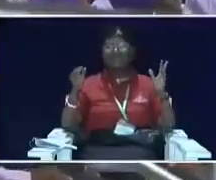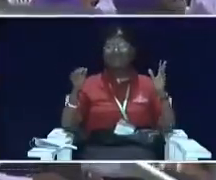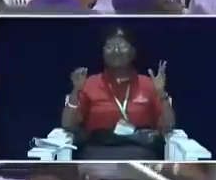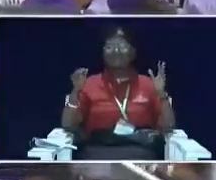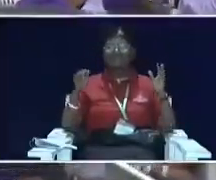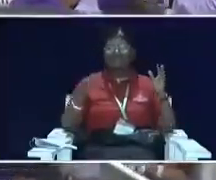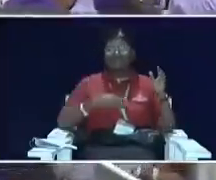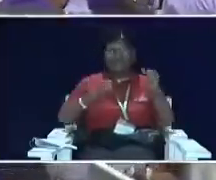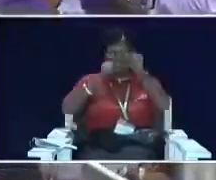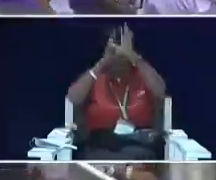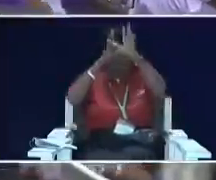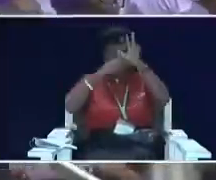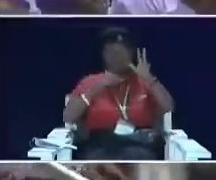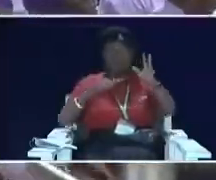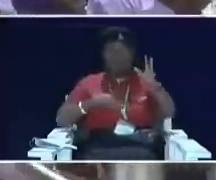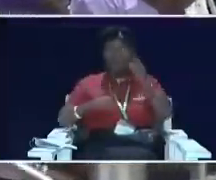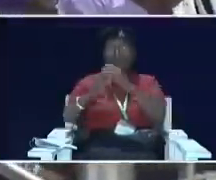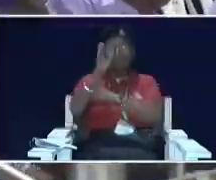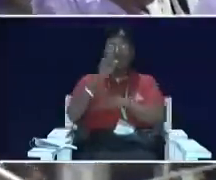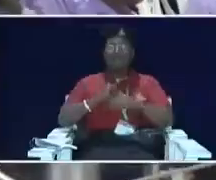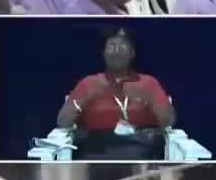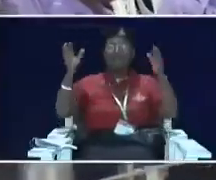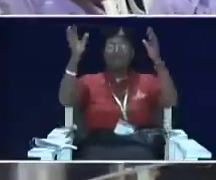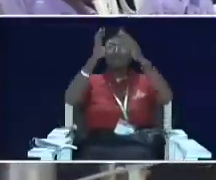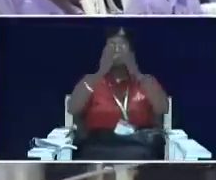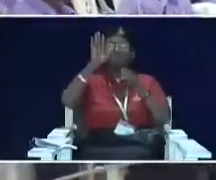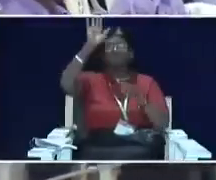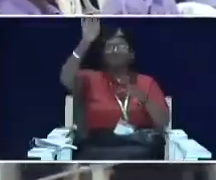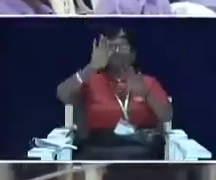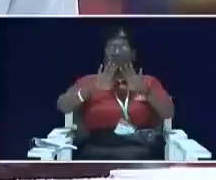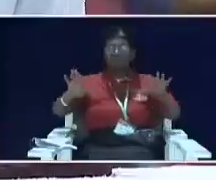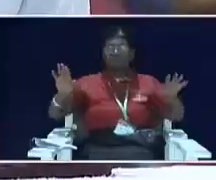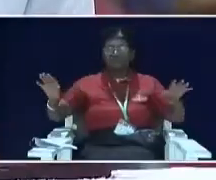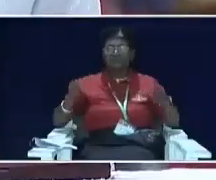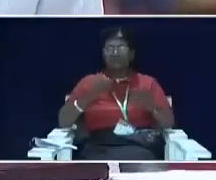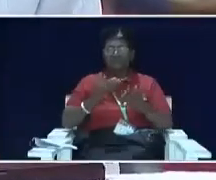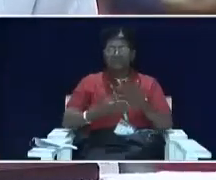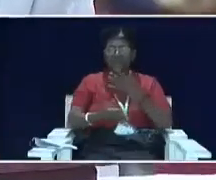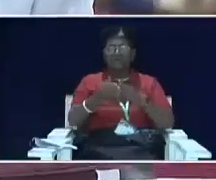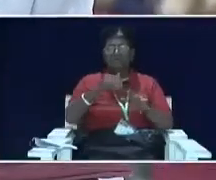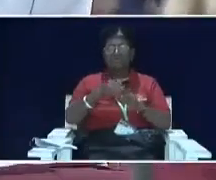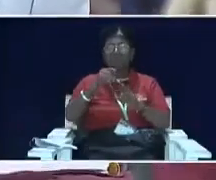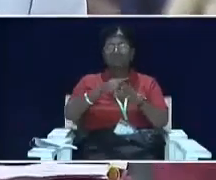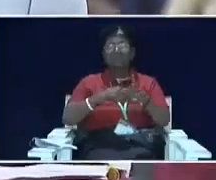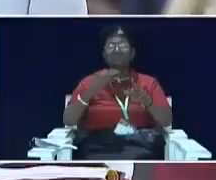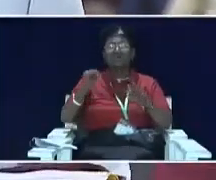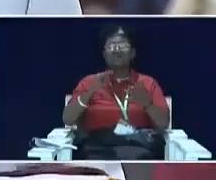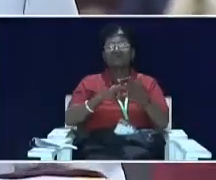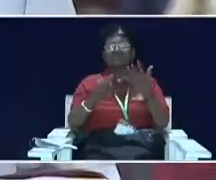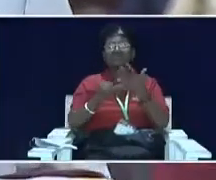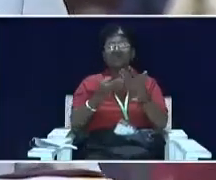My Father, my God, I commit your children born in the month of February into your hands.